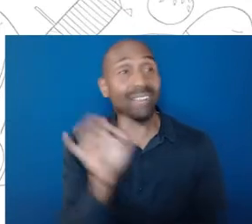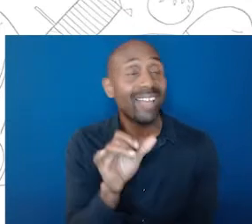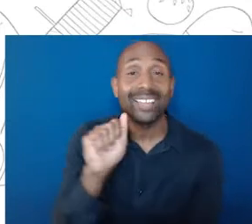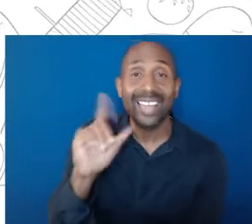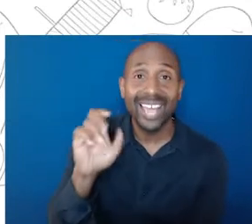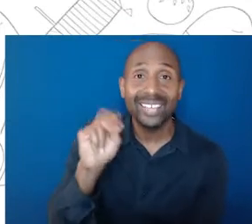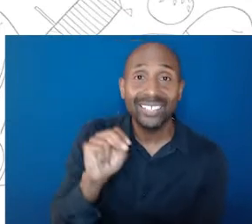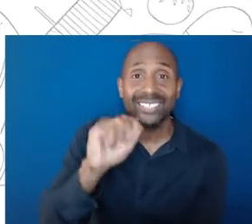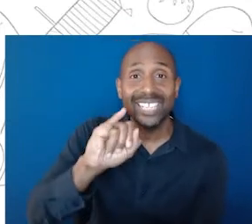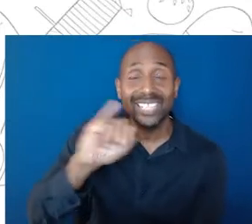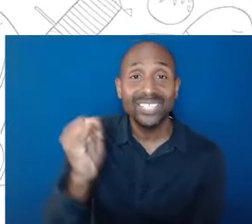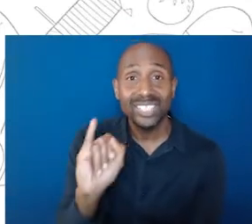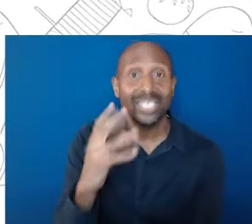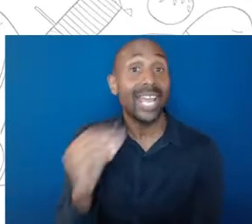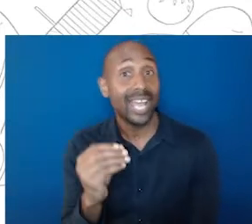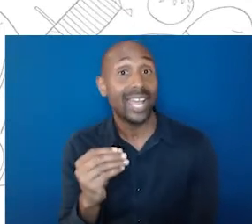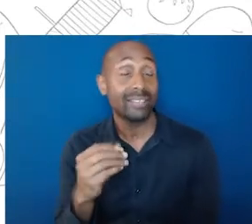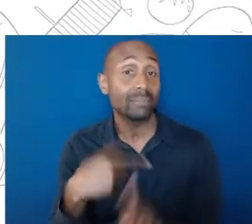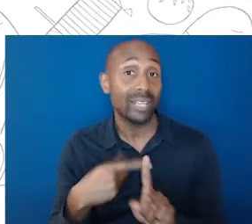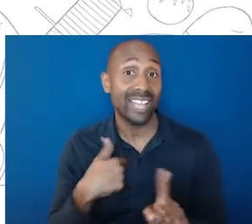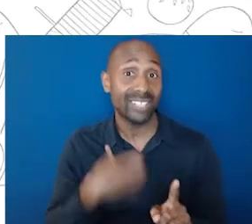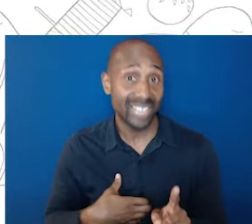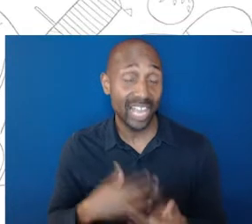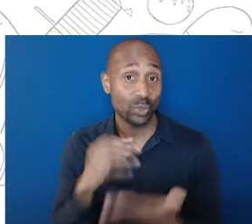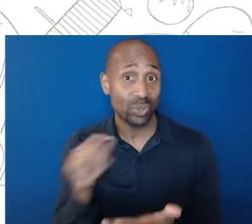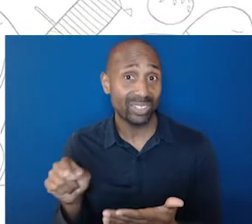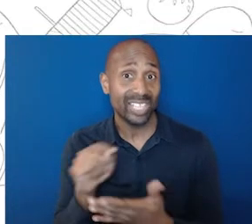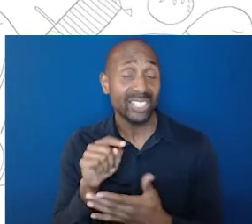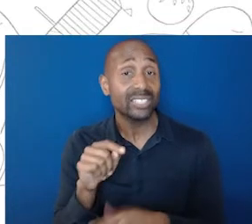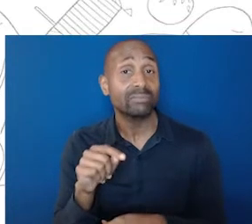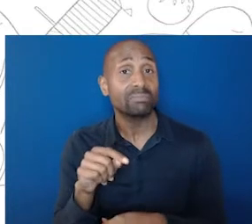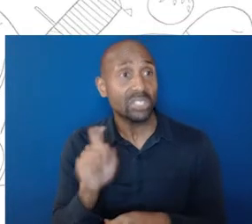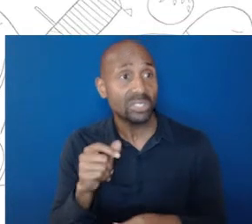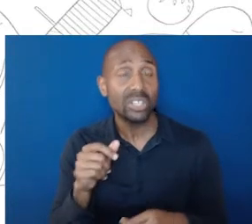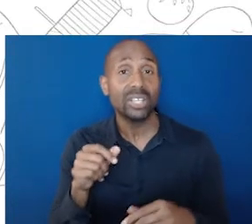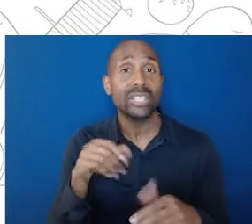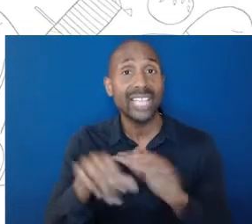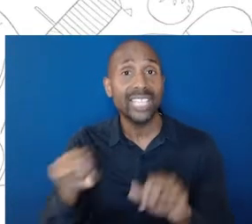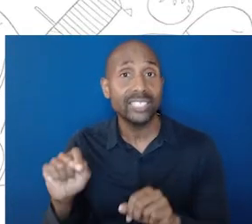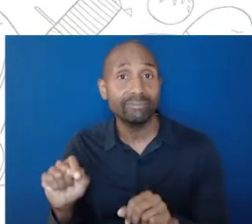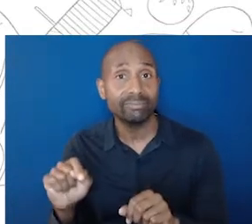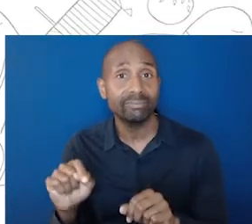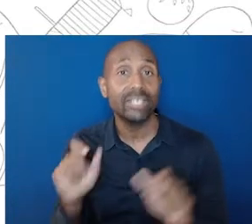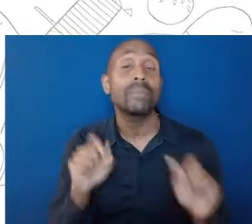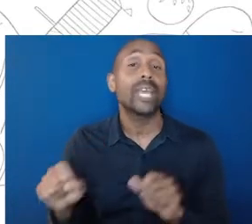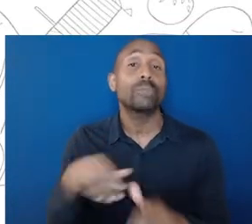Adeniji and who have the desire to learn this should have access to it. And